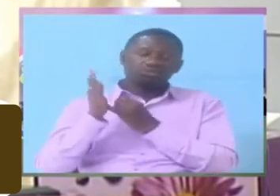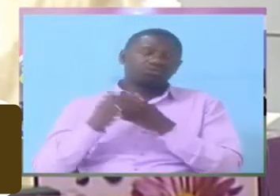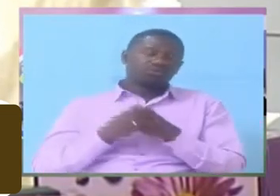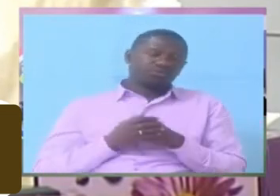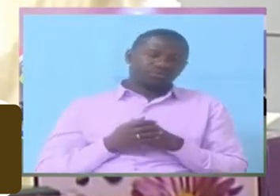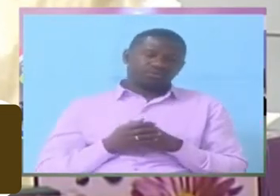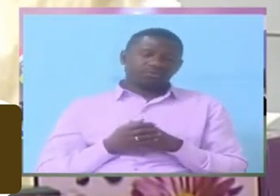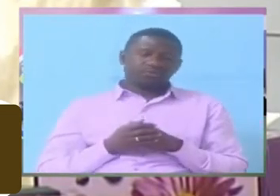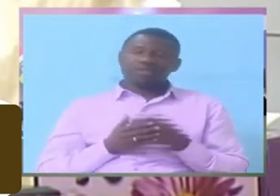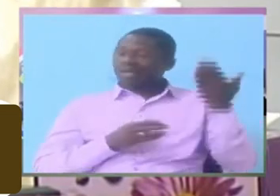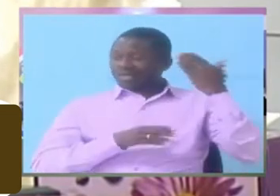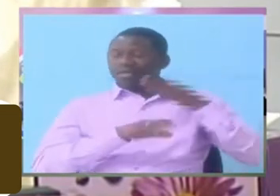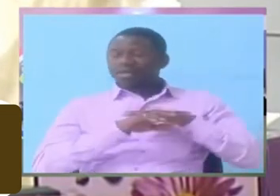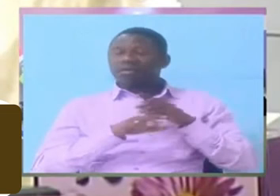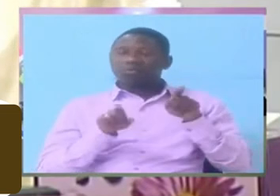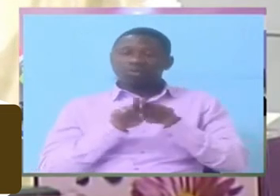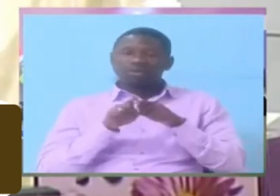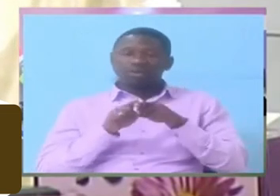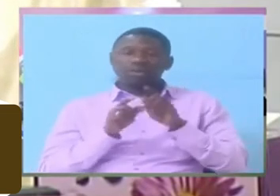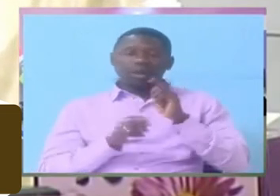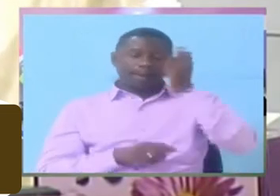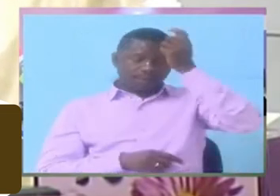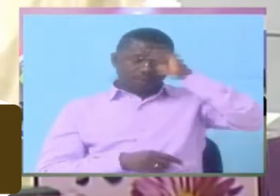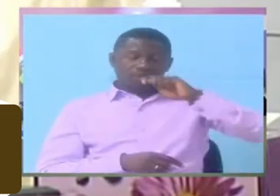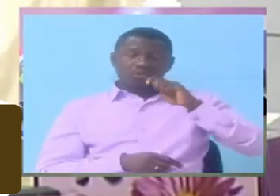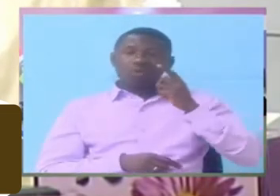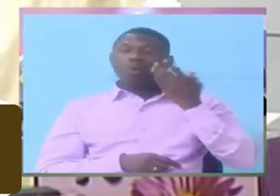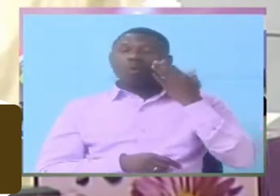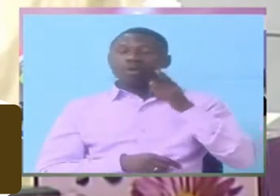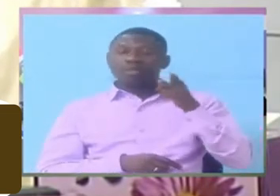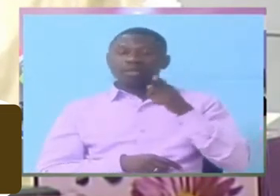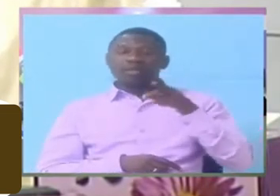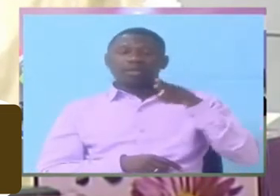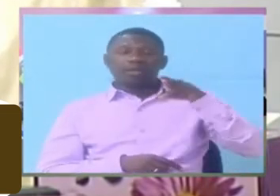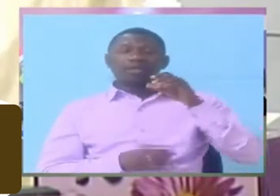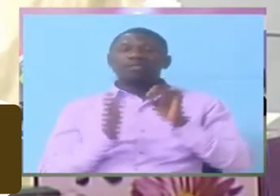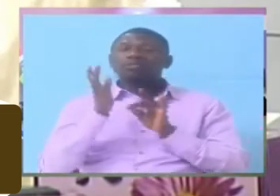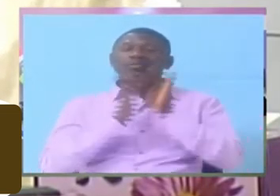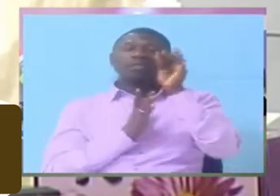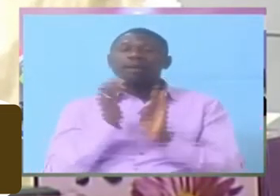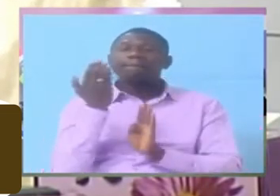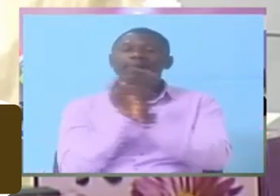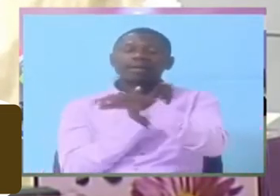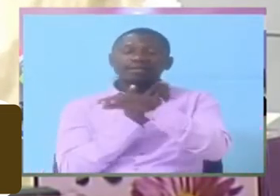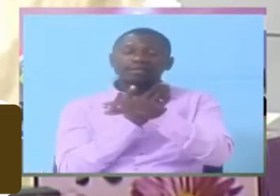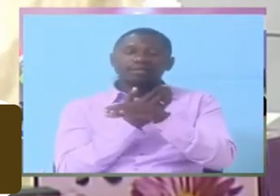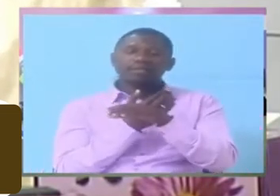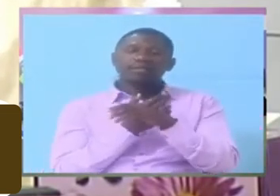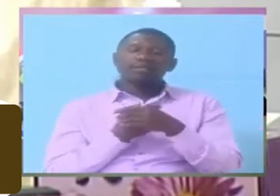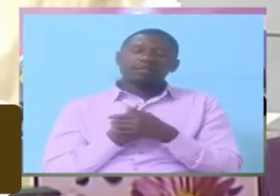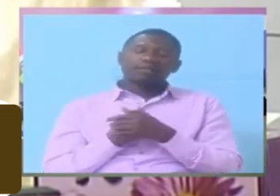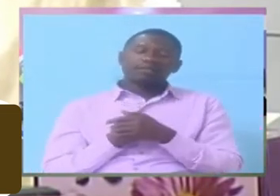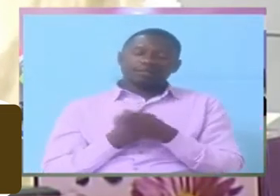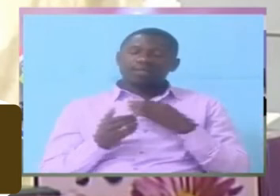when the special branch was on. Mbenun police bring ilao bunda ya kafume special branch. Me ya lonko ila duko ba faye. Of